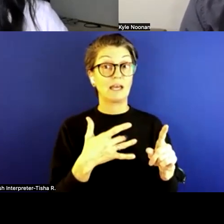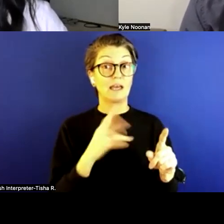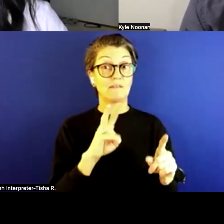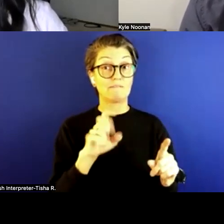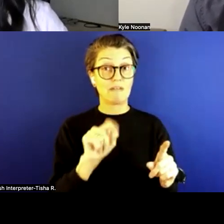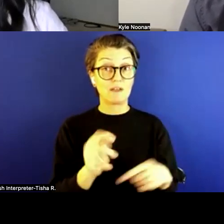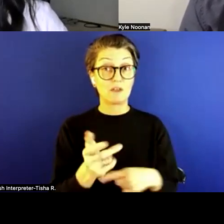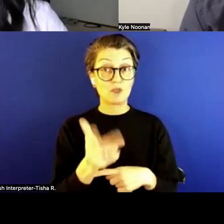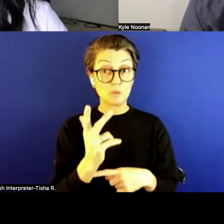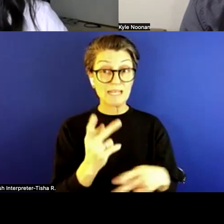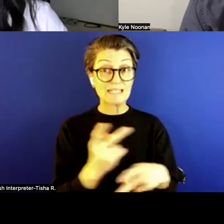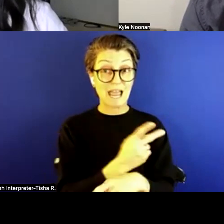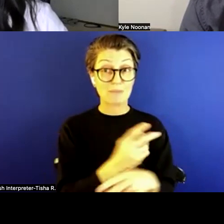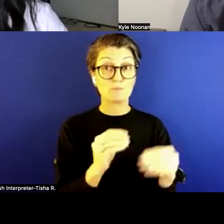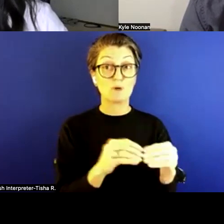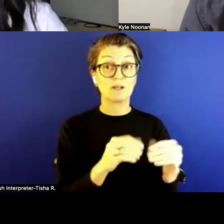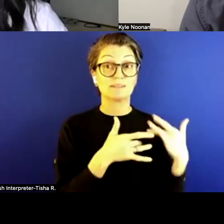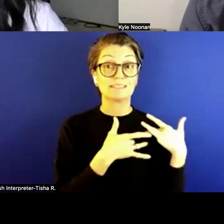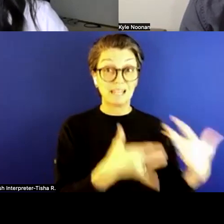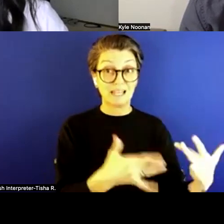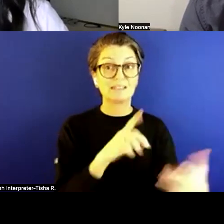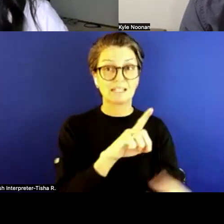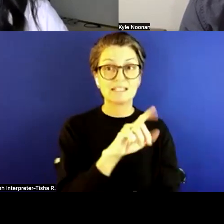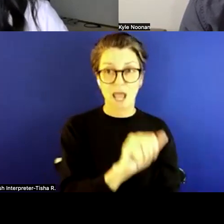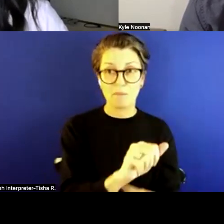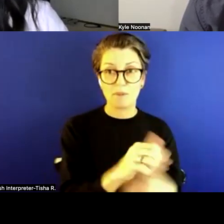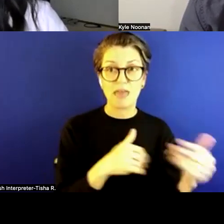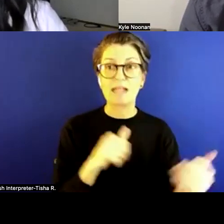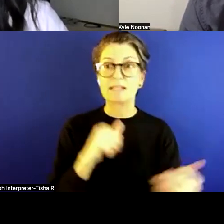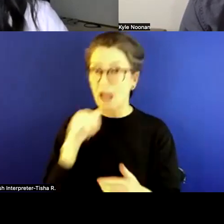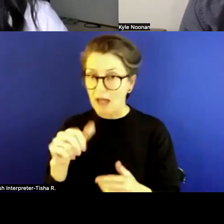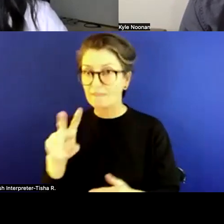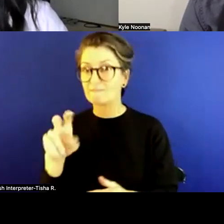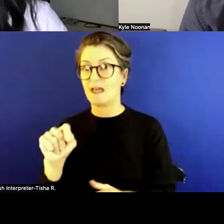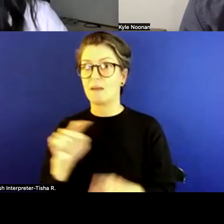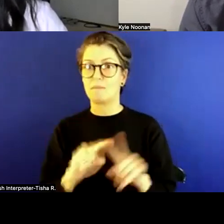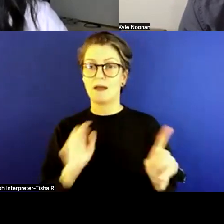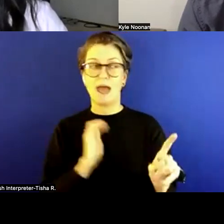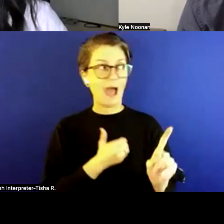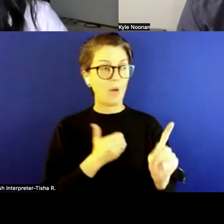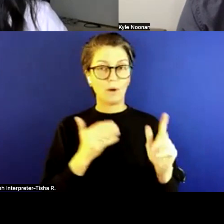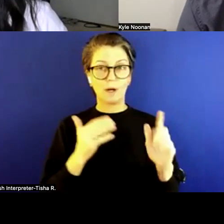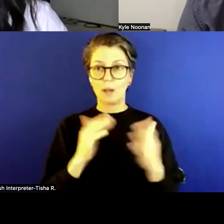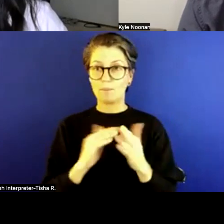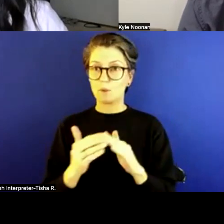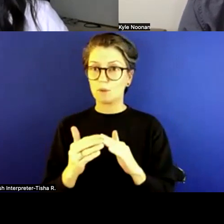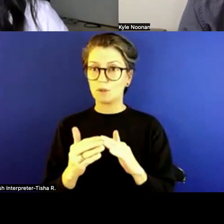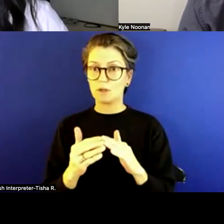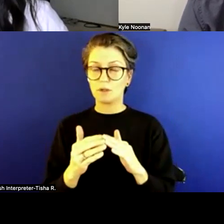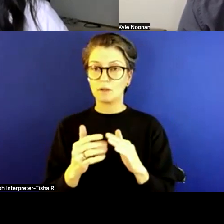to live with a disability than non-veterans. And yet our community is so disproportionately